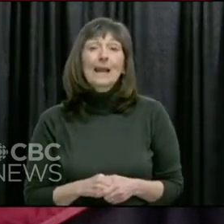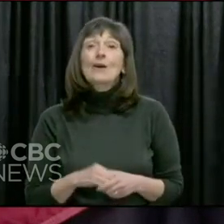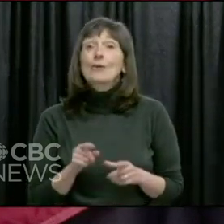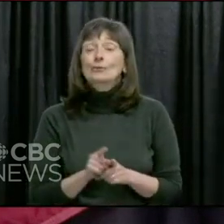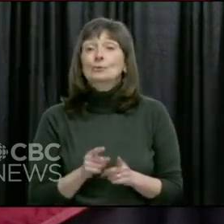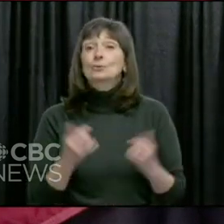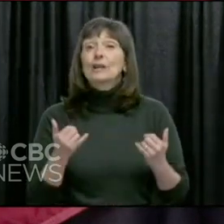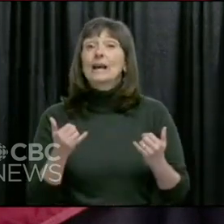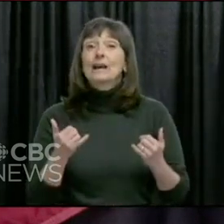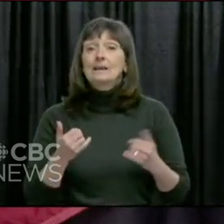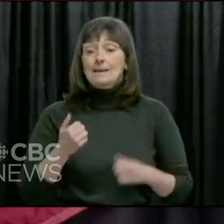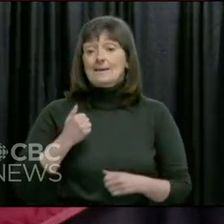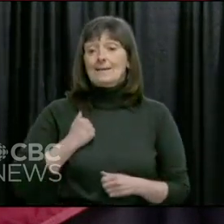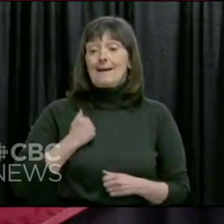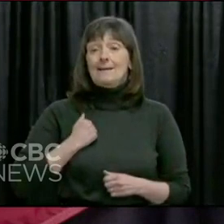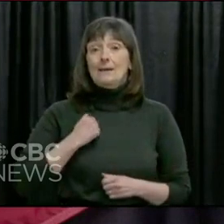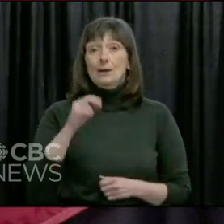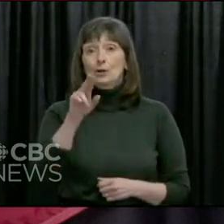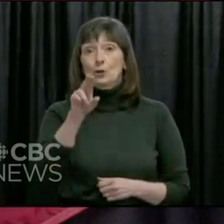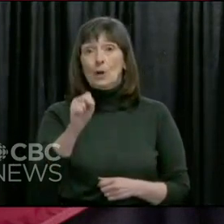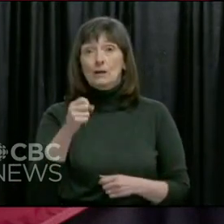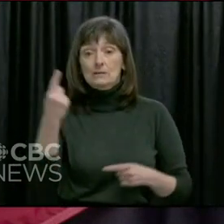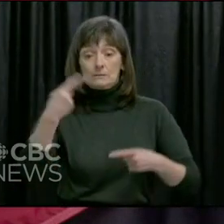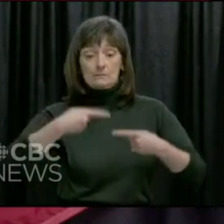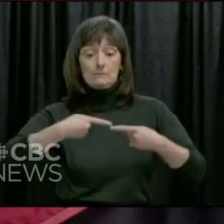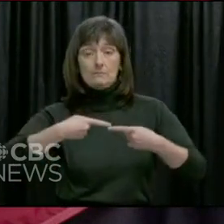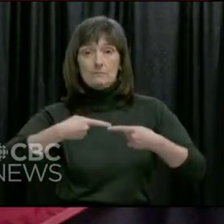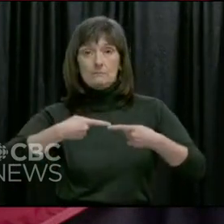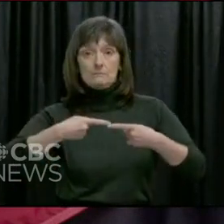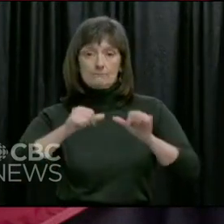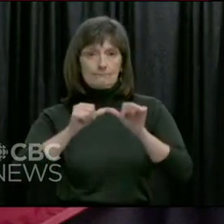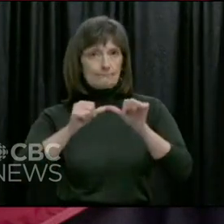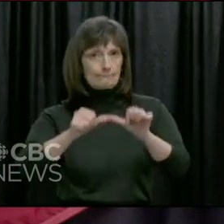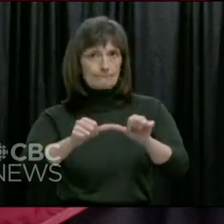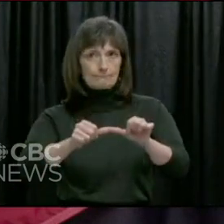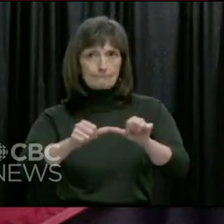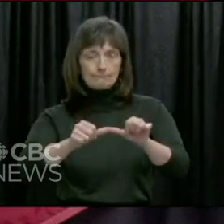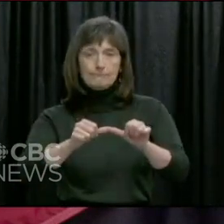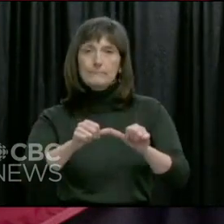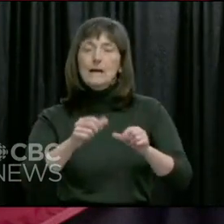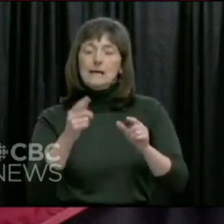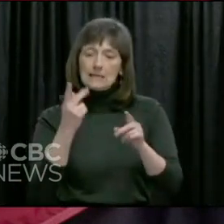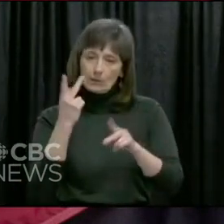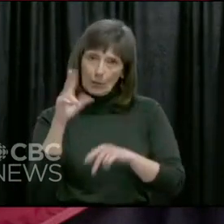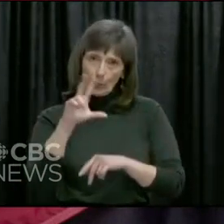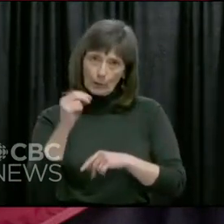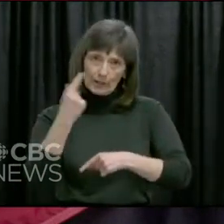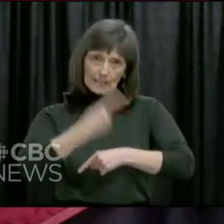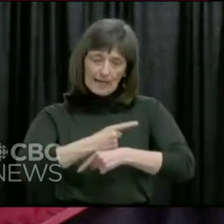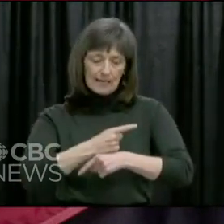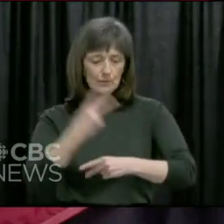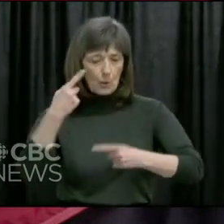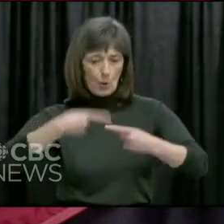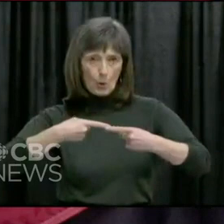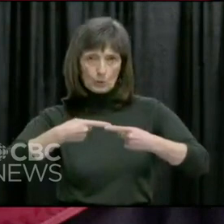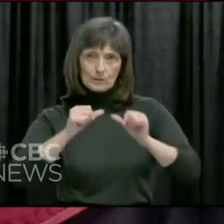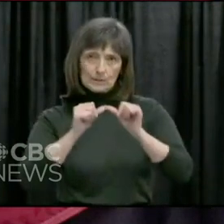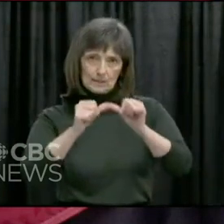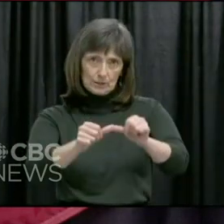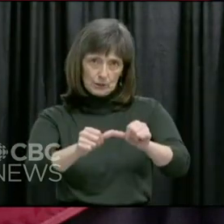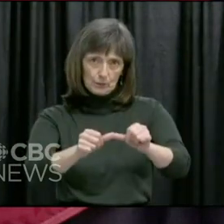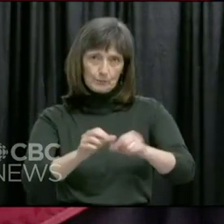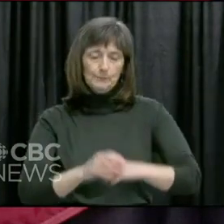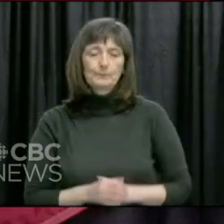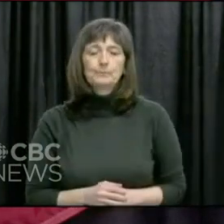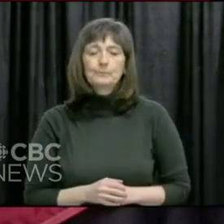border will remain closed for a month for non-essential travelers. Now, here in our province, in Newfoundland and Labrador, we've been working hard